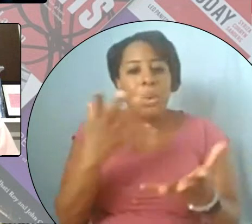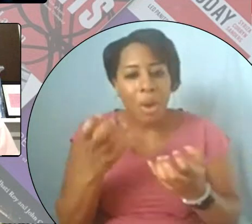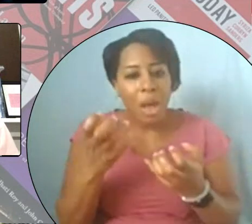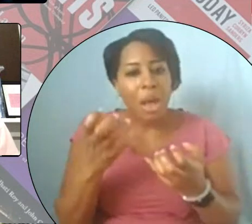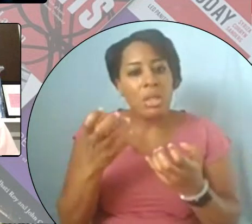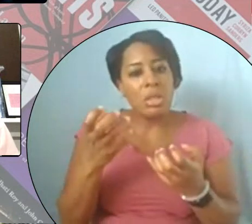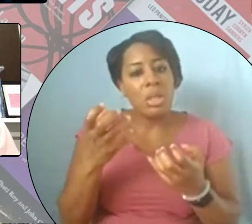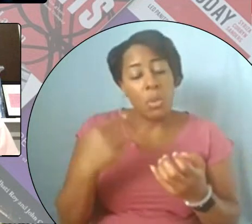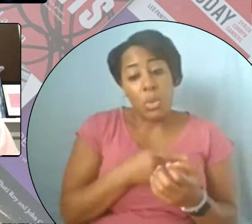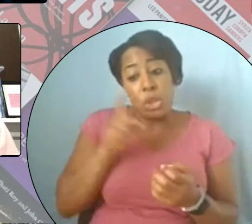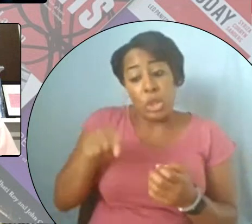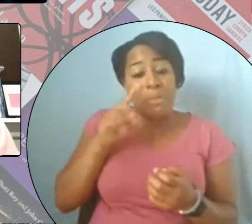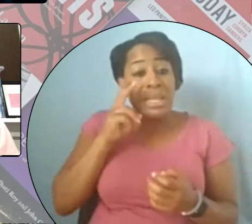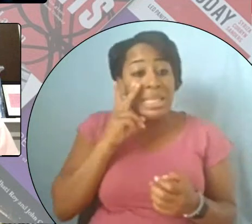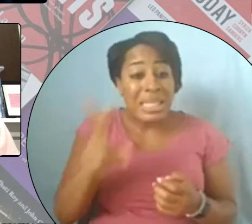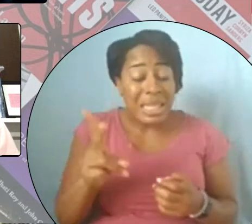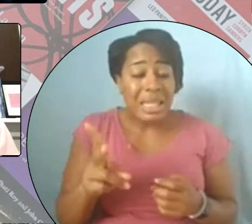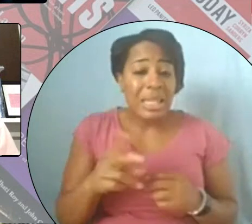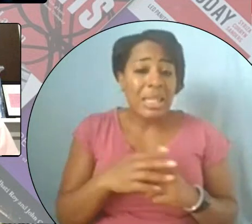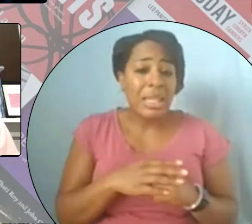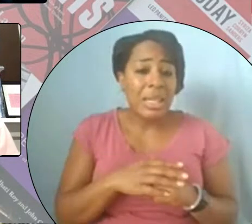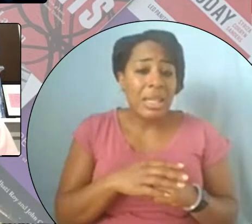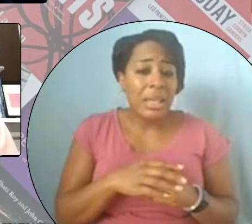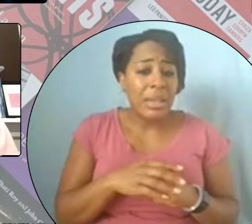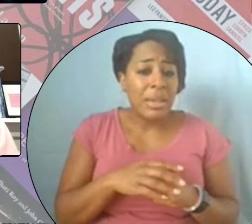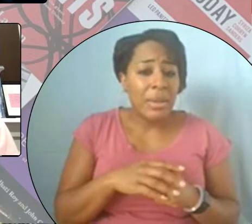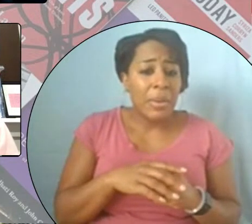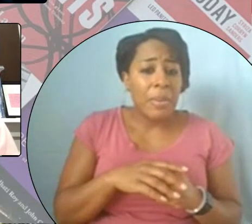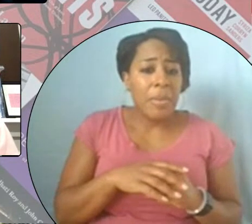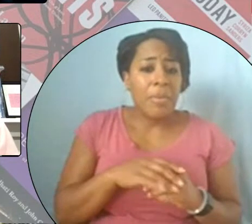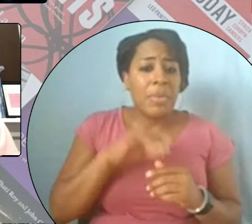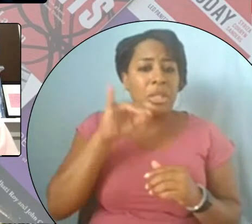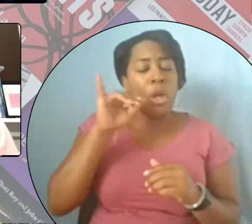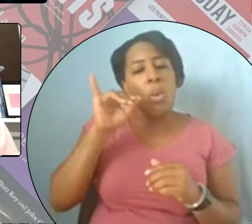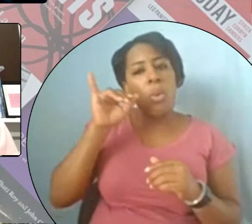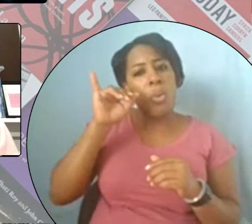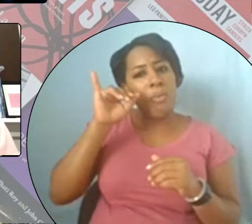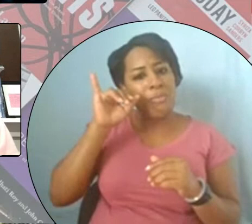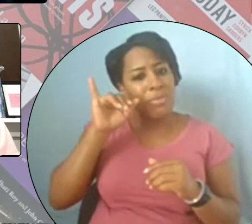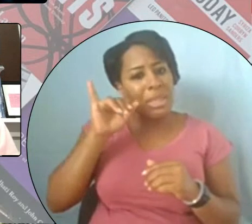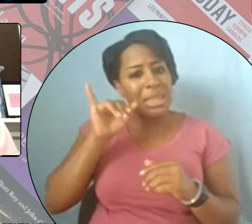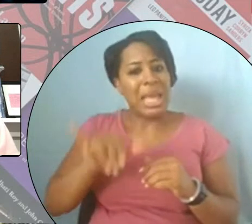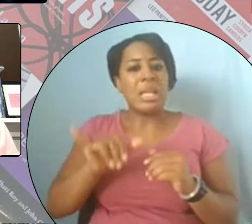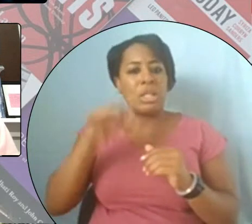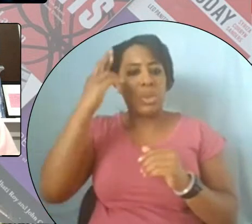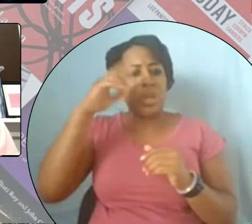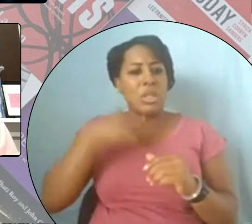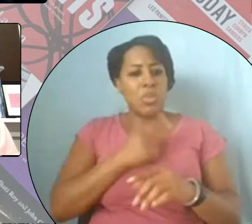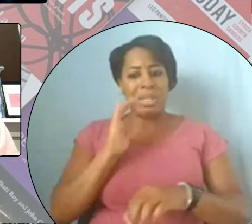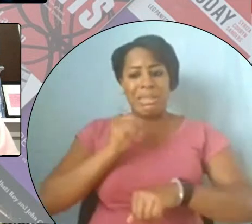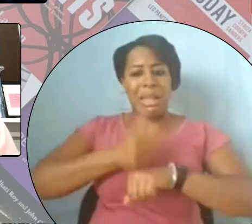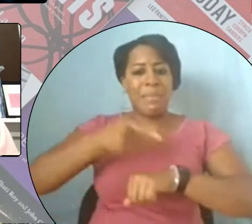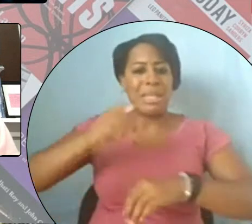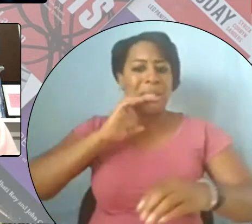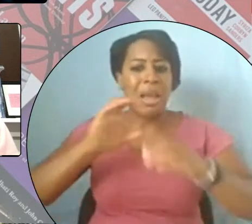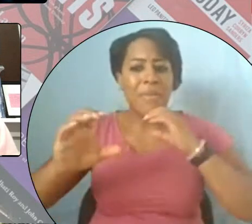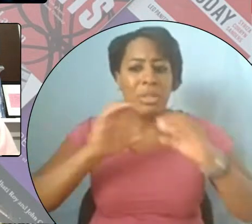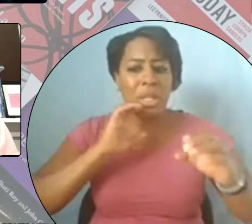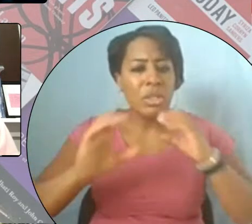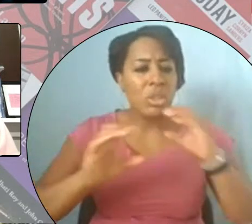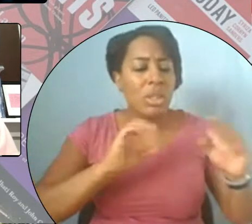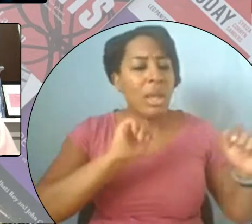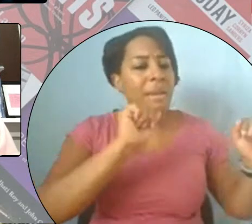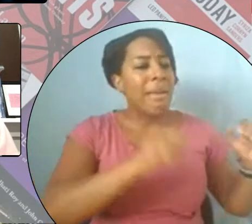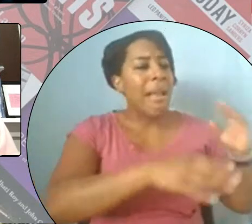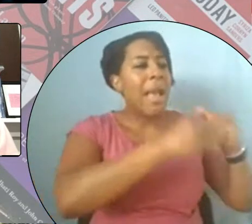precisely, the impetus behind putting together this conversation. So we're running at a, sure, go